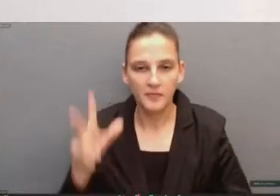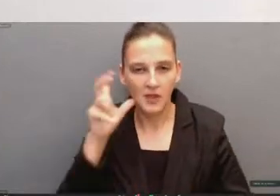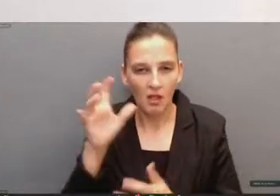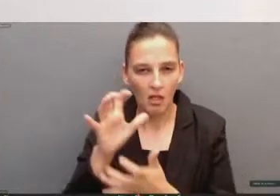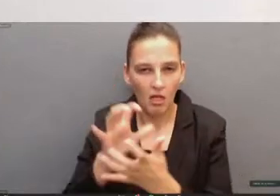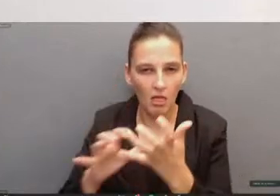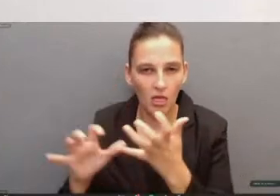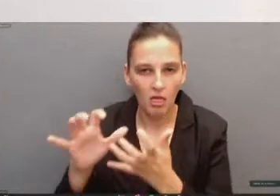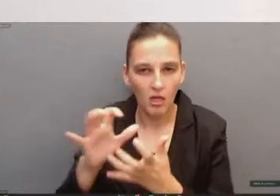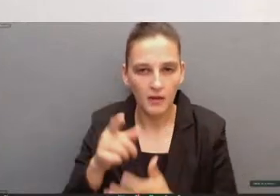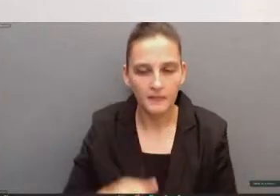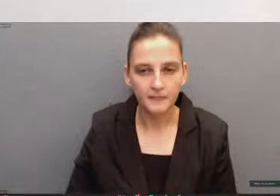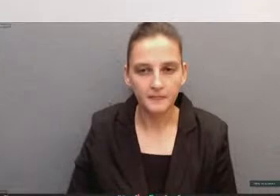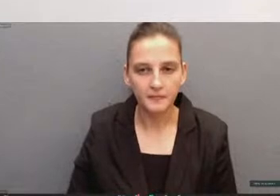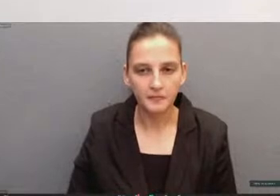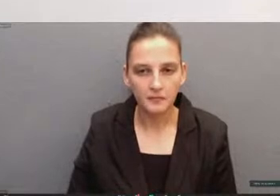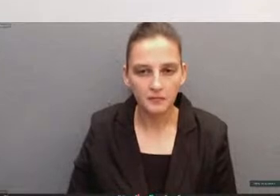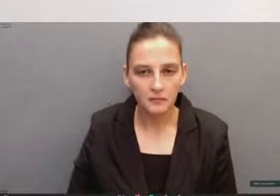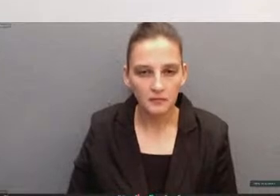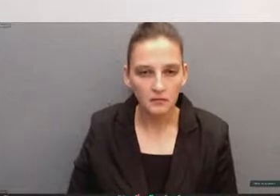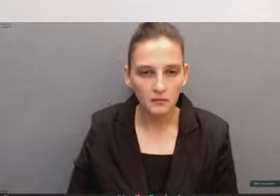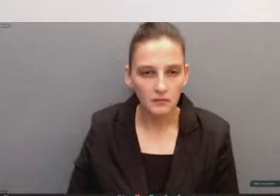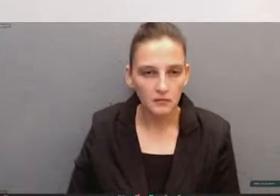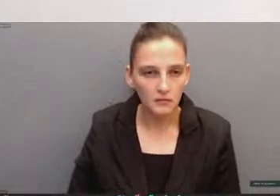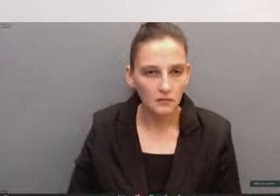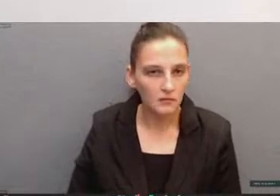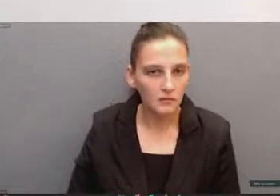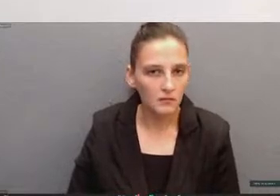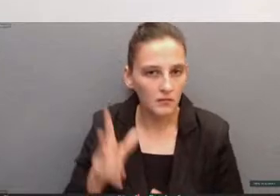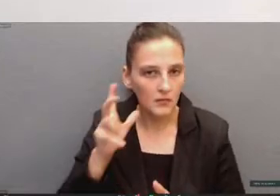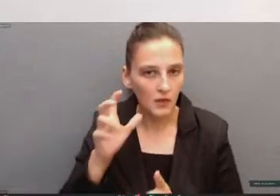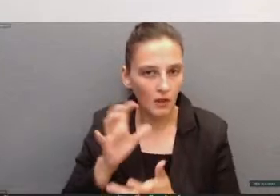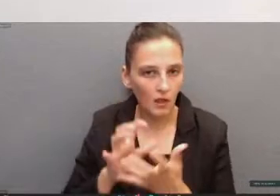Chinese American, including